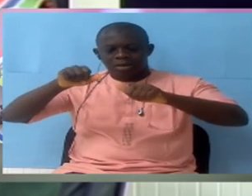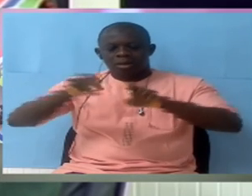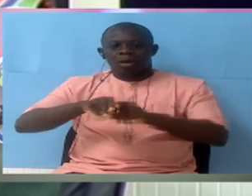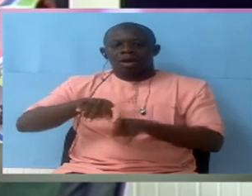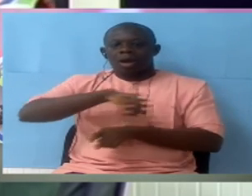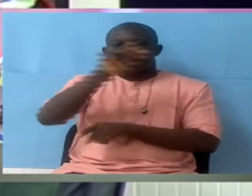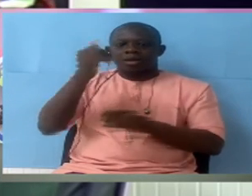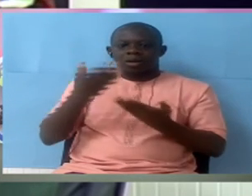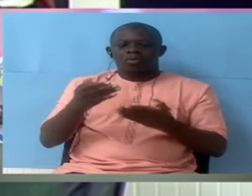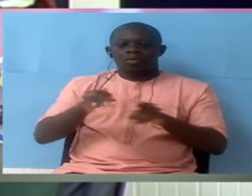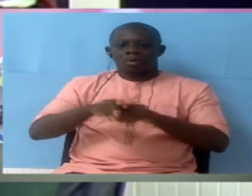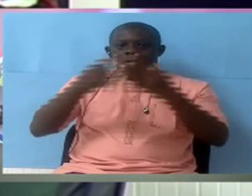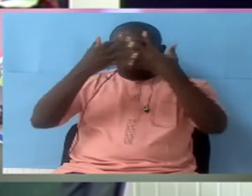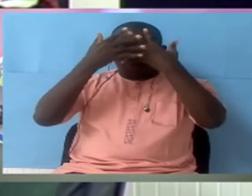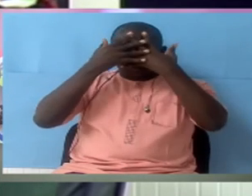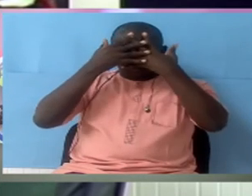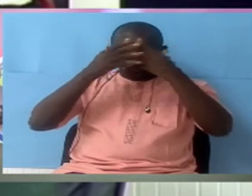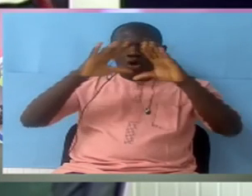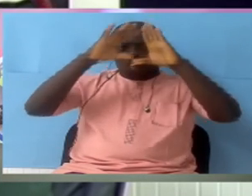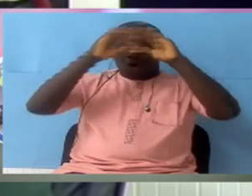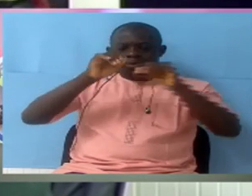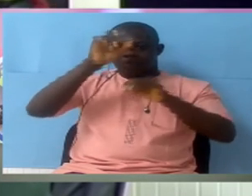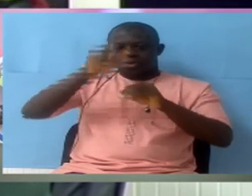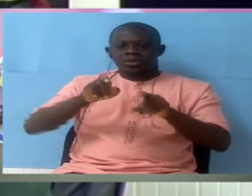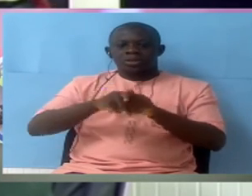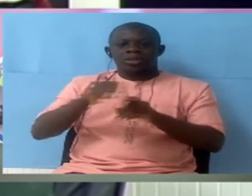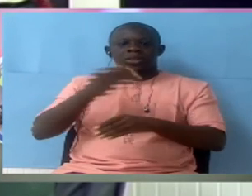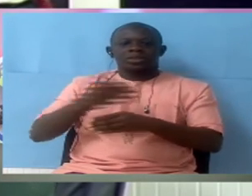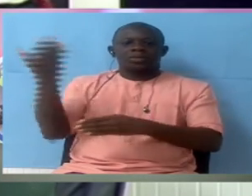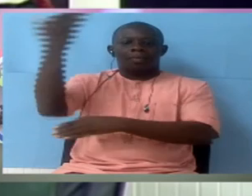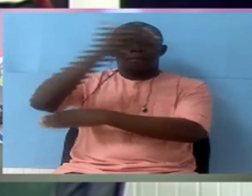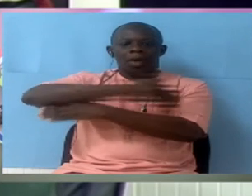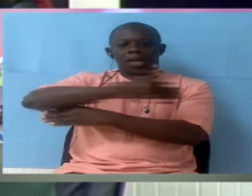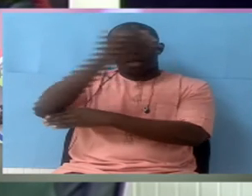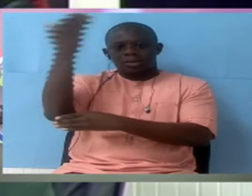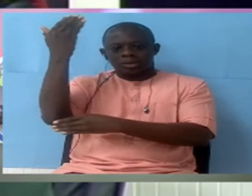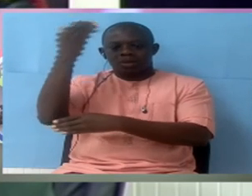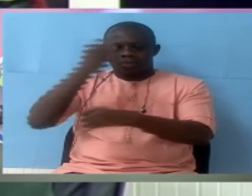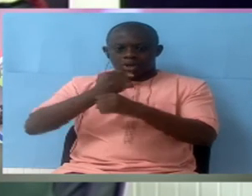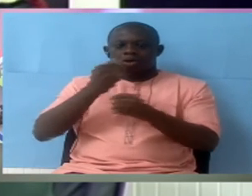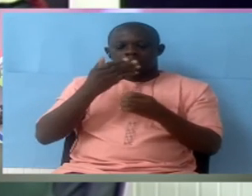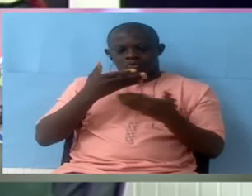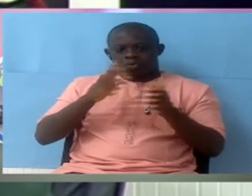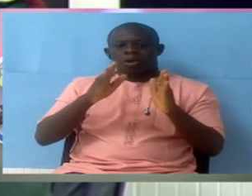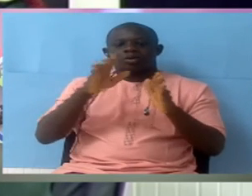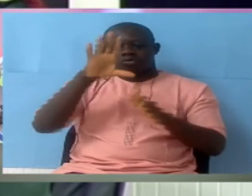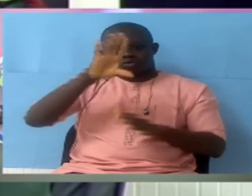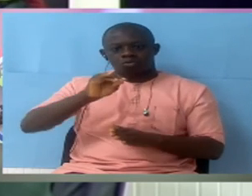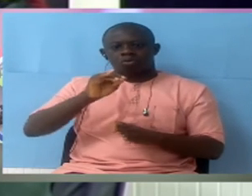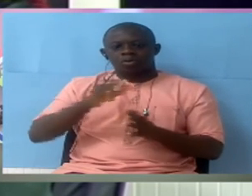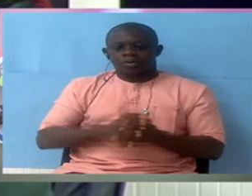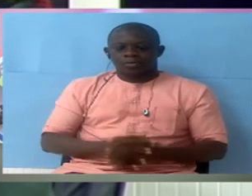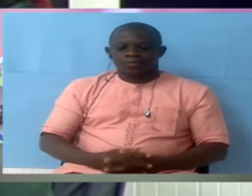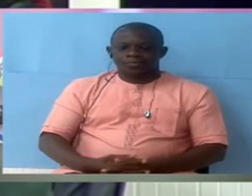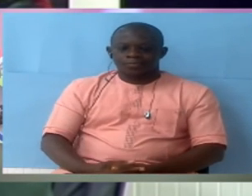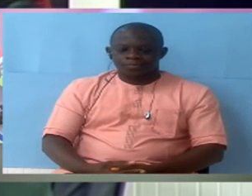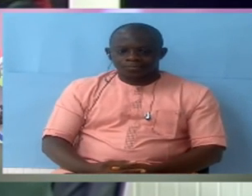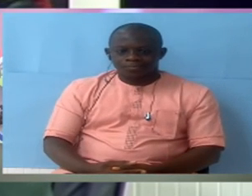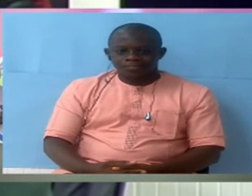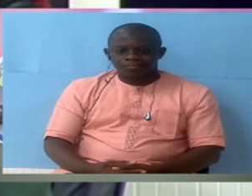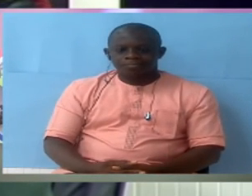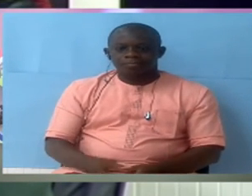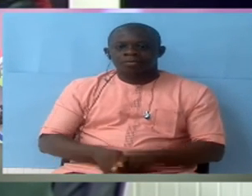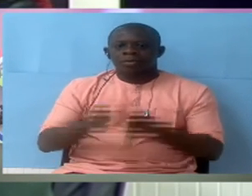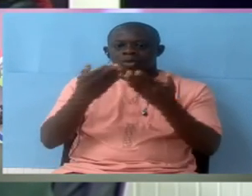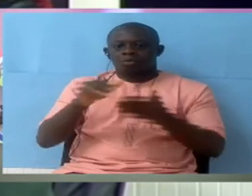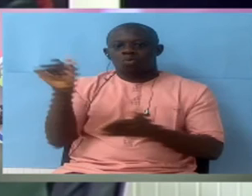the prison warden raised the barrier up. Ki nga xamne mo fa don garder ci kasso bi dal di ekati galla bi nga xamne mom lañ defoon.